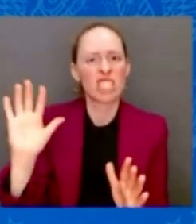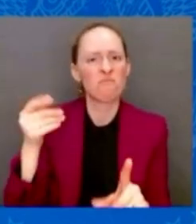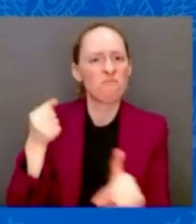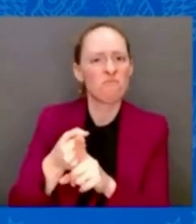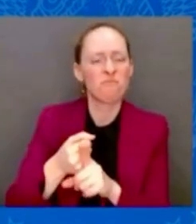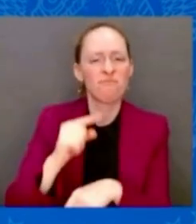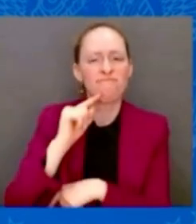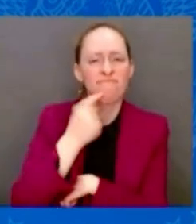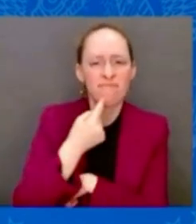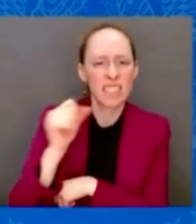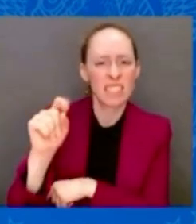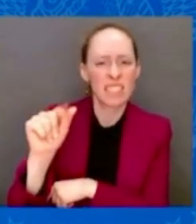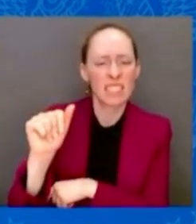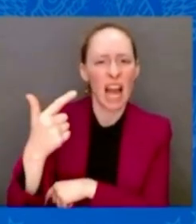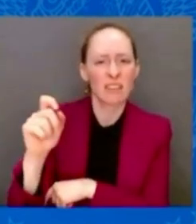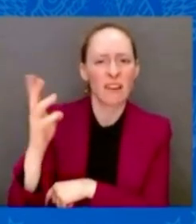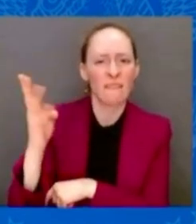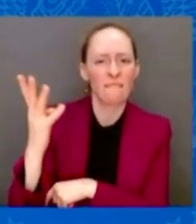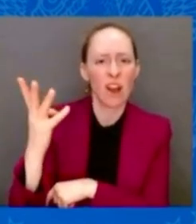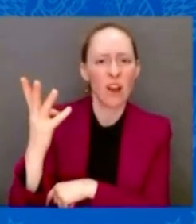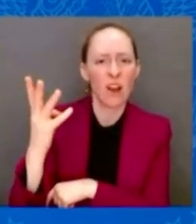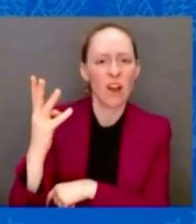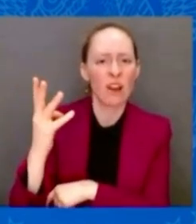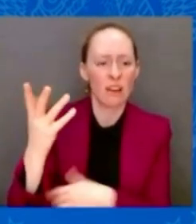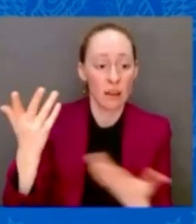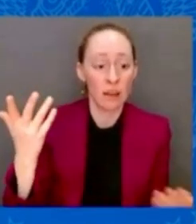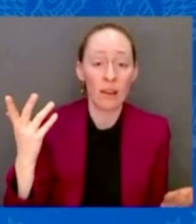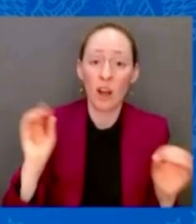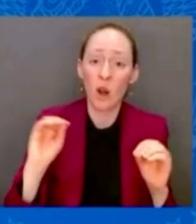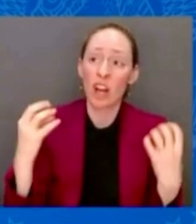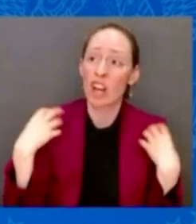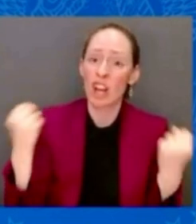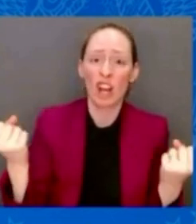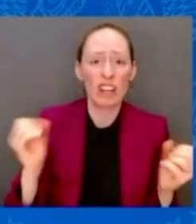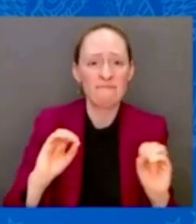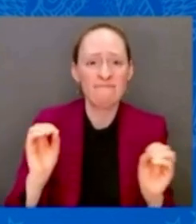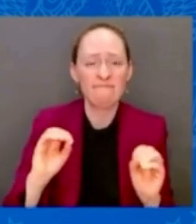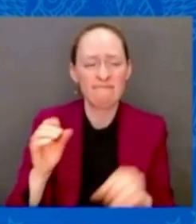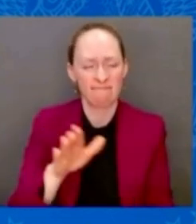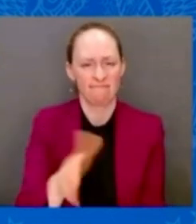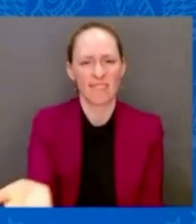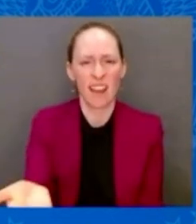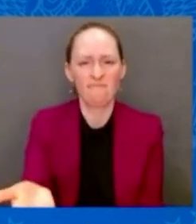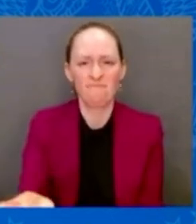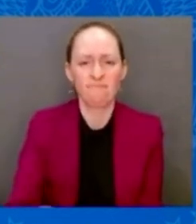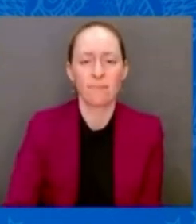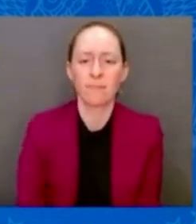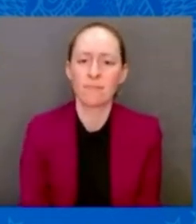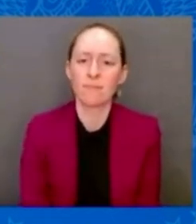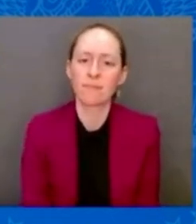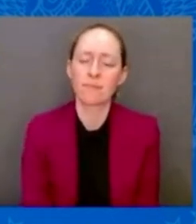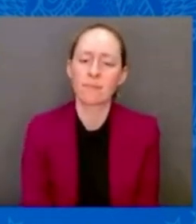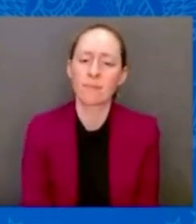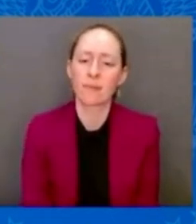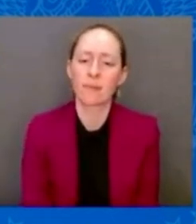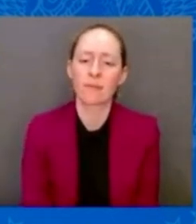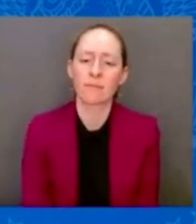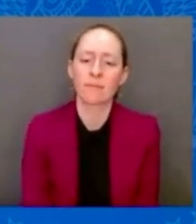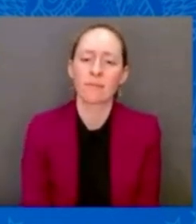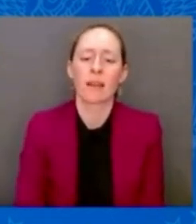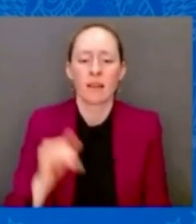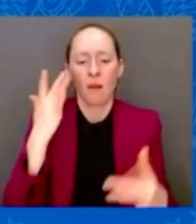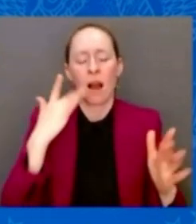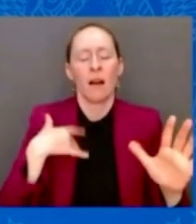The idea, and that's why I work so hard to get that legislation passed for veterans, that you have to